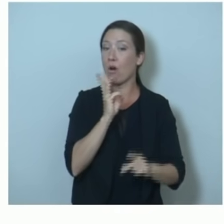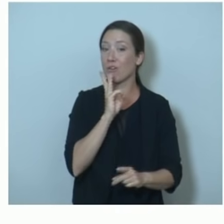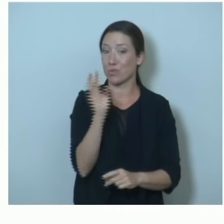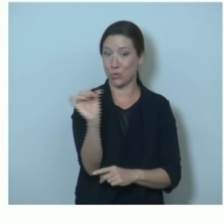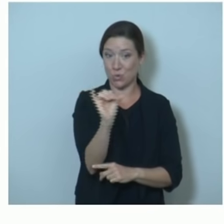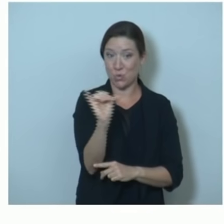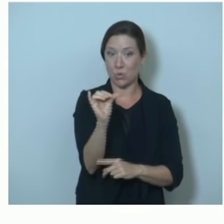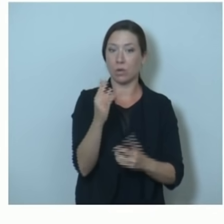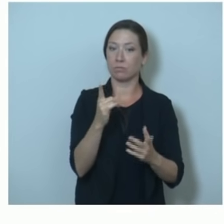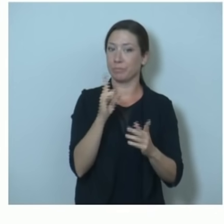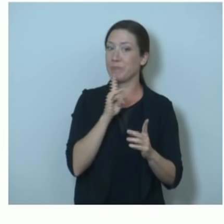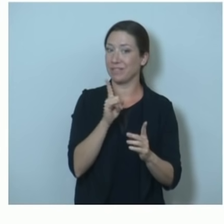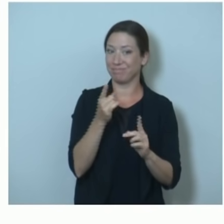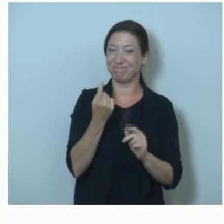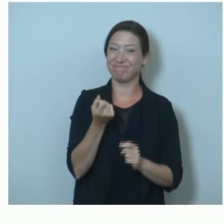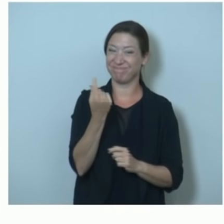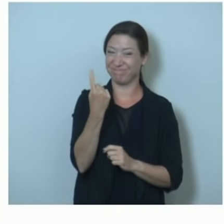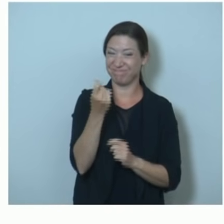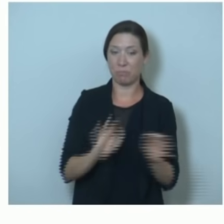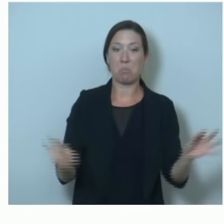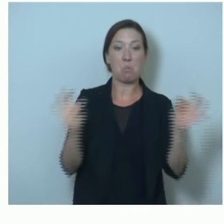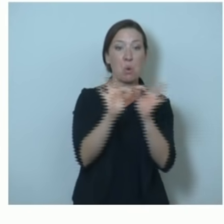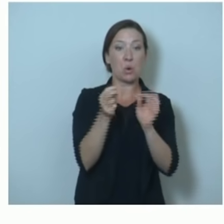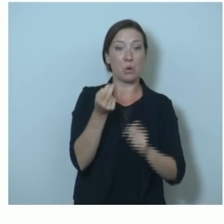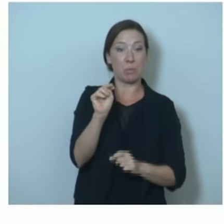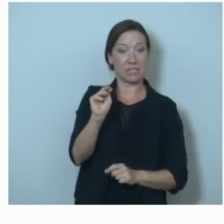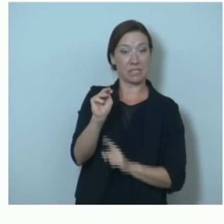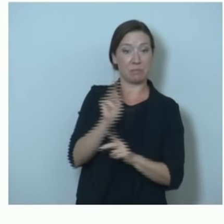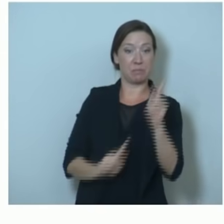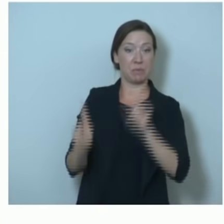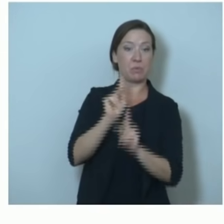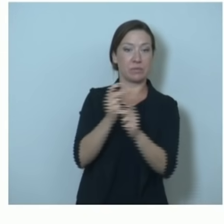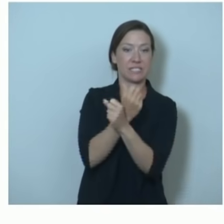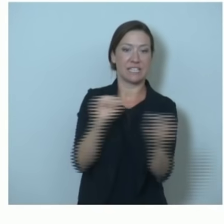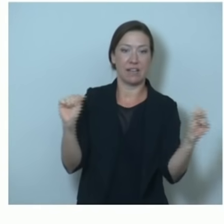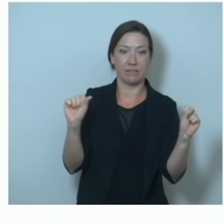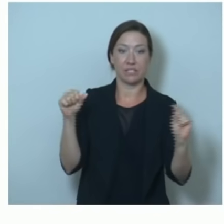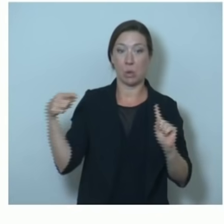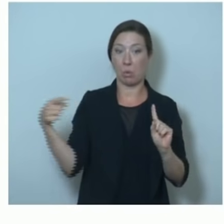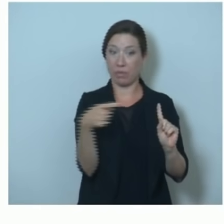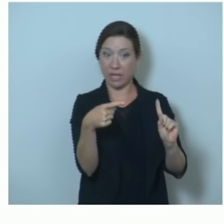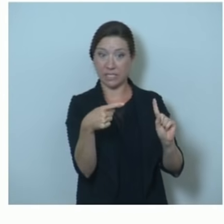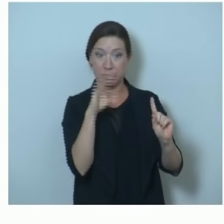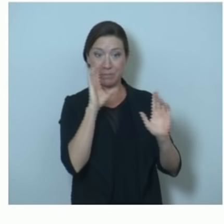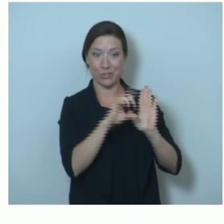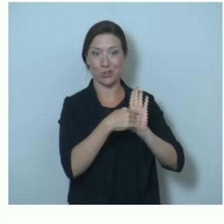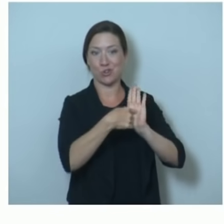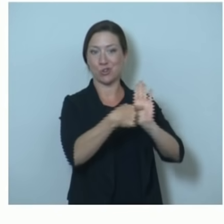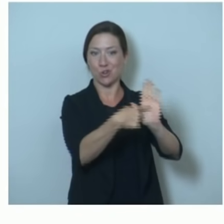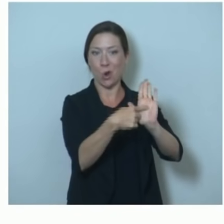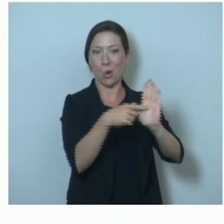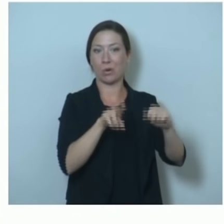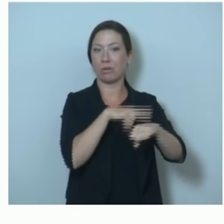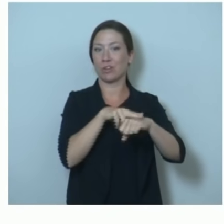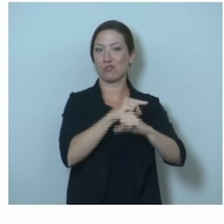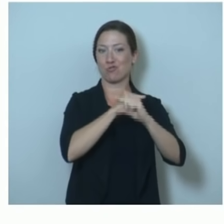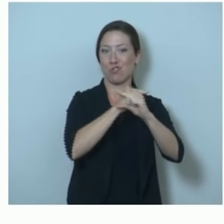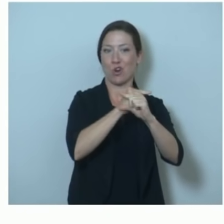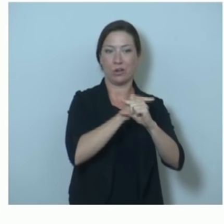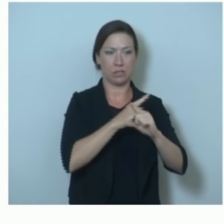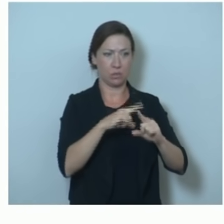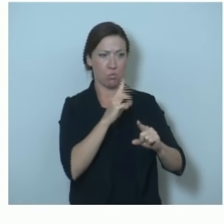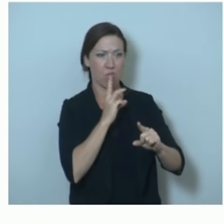you see right here is one of your New Mexico National Guardsmen testing the water to make sure that it is appropriate for potable